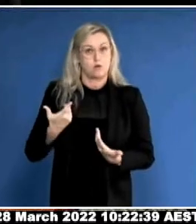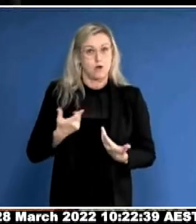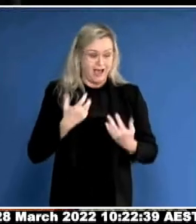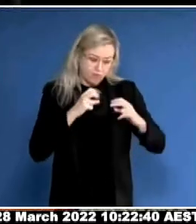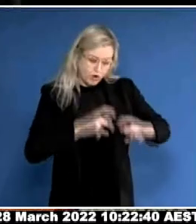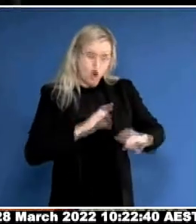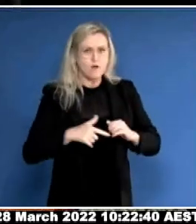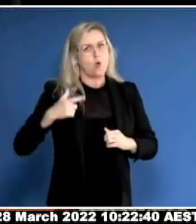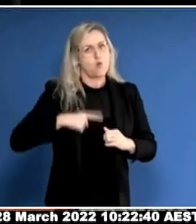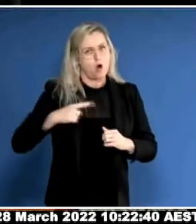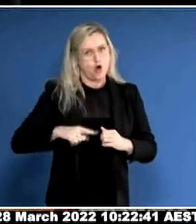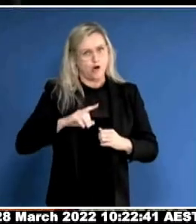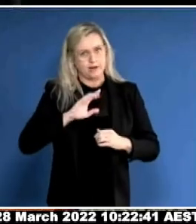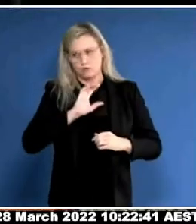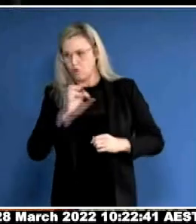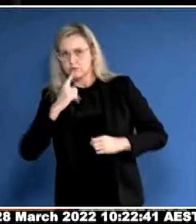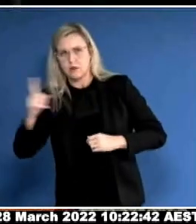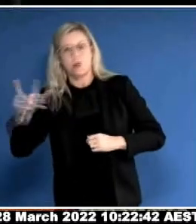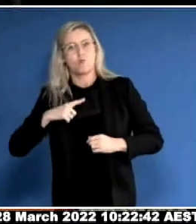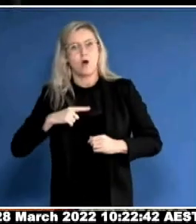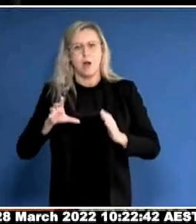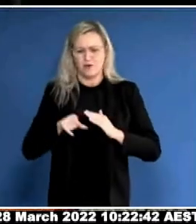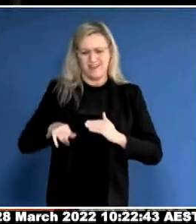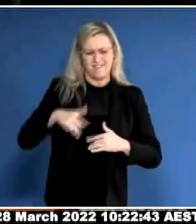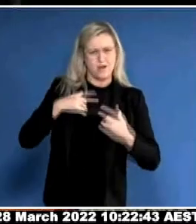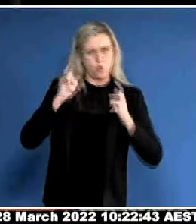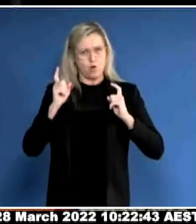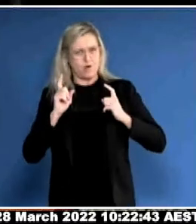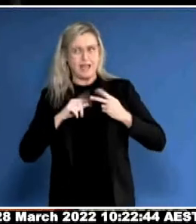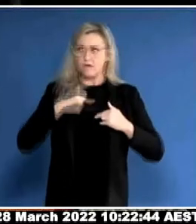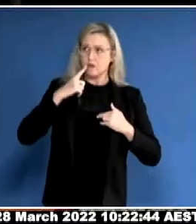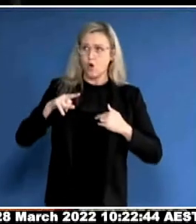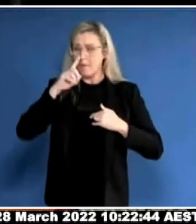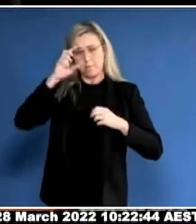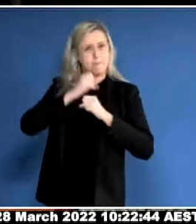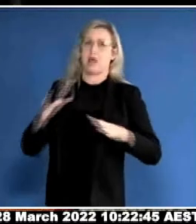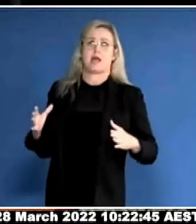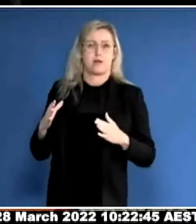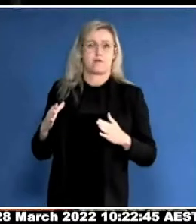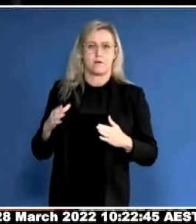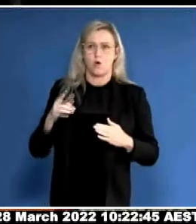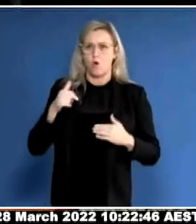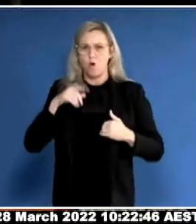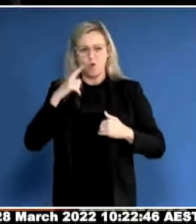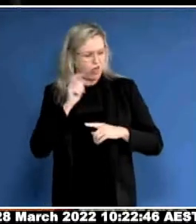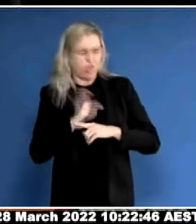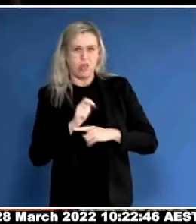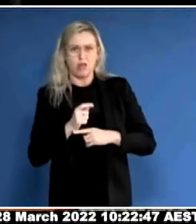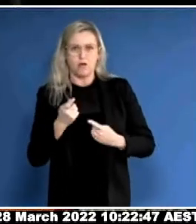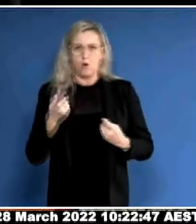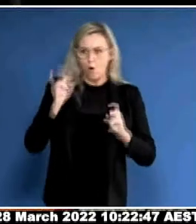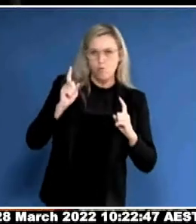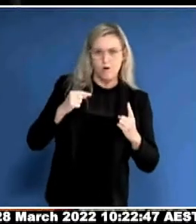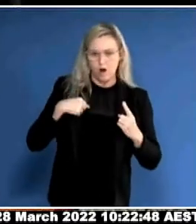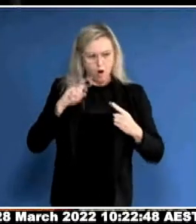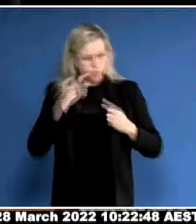being believed or having their experiences minimised, losing supports or becoming homeless, feelings